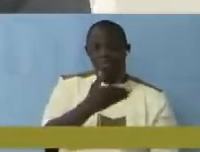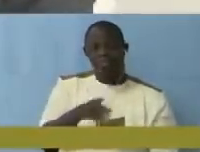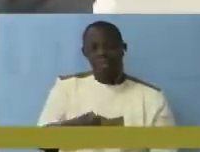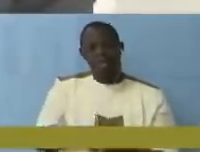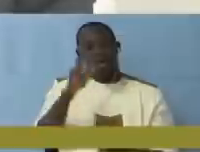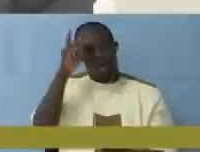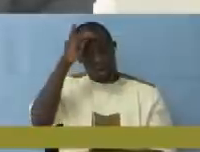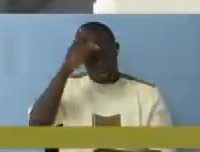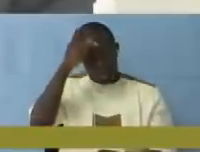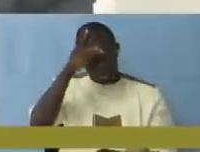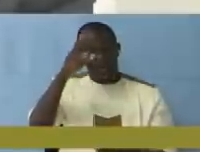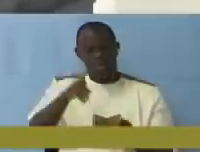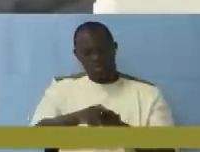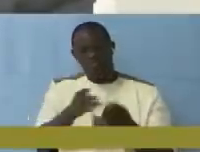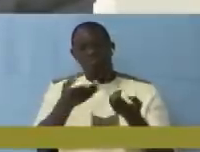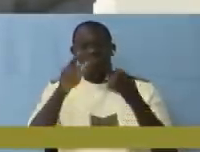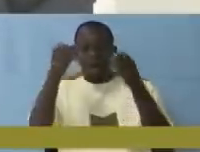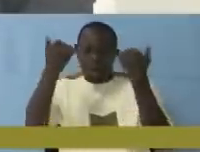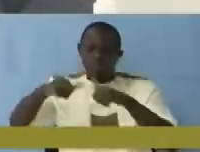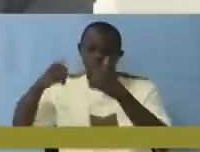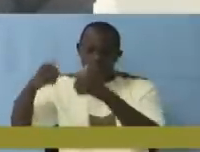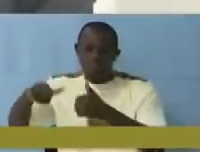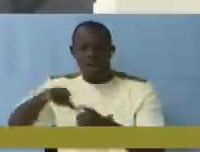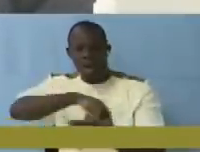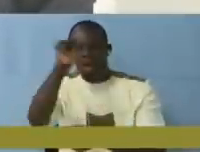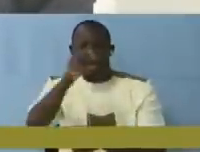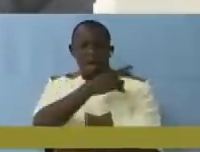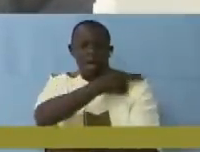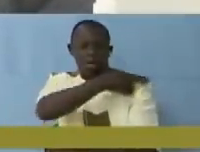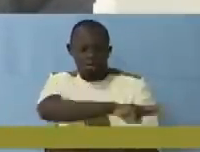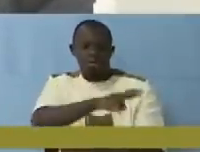dissidents and religious section. Dissidents and